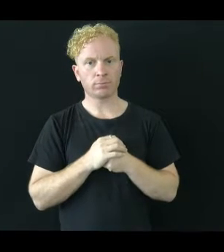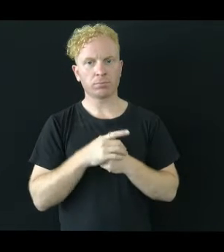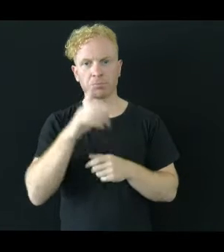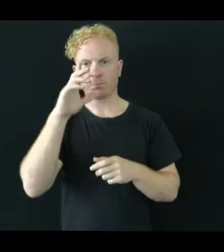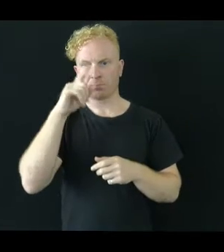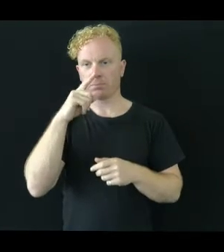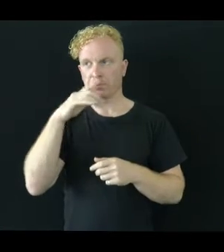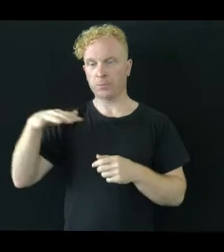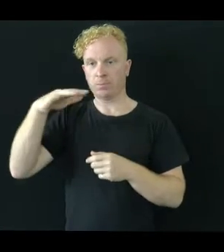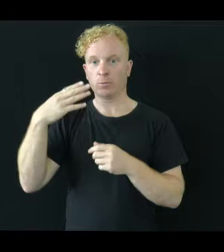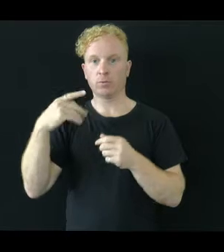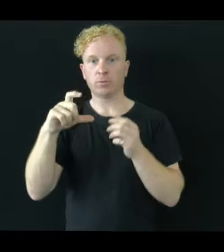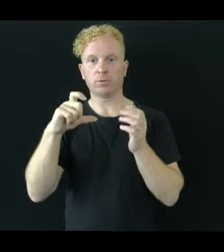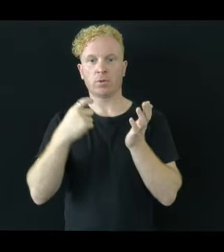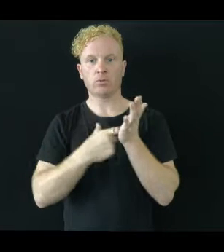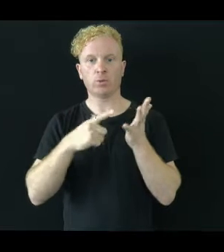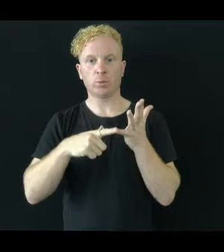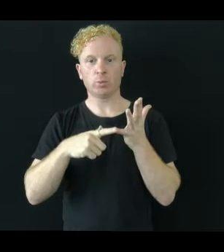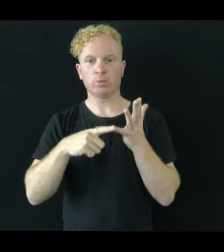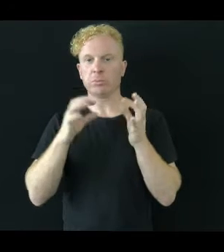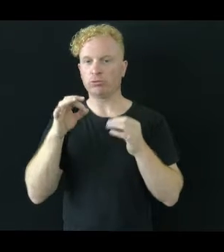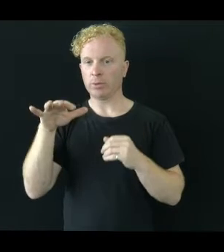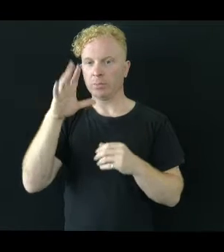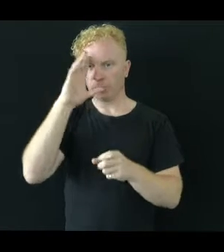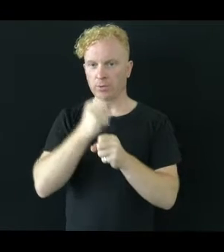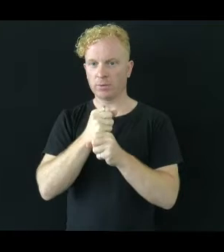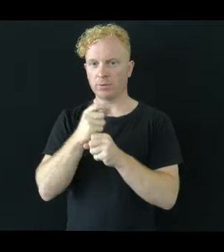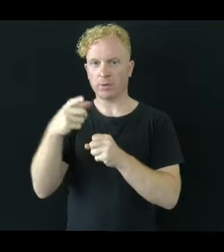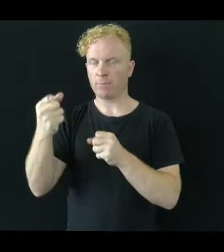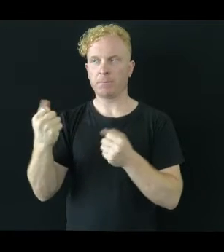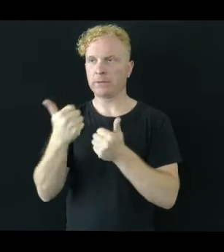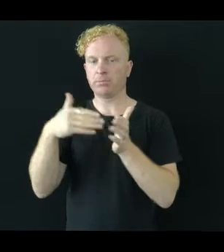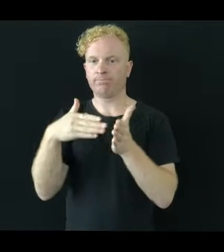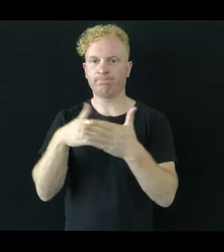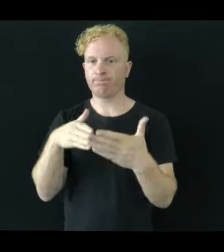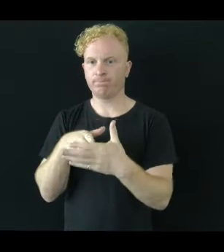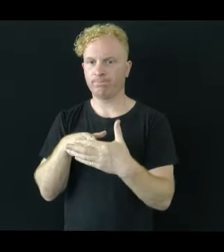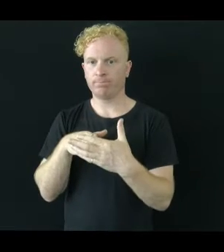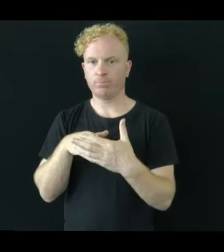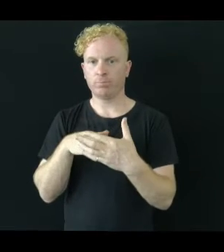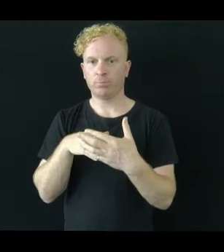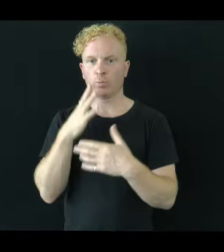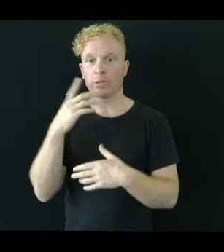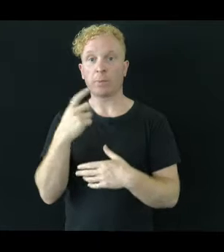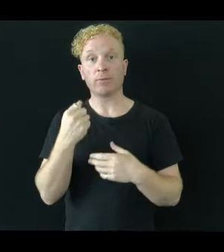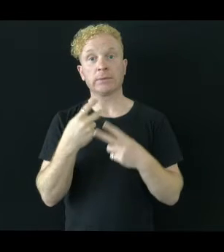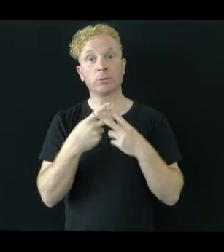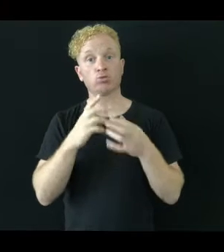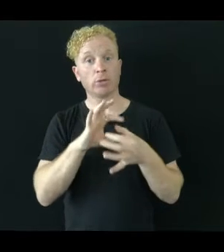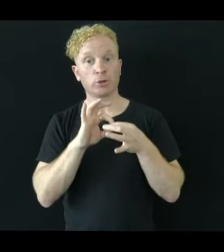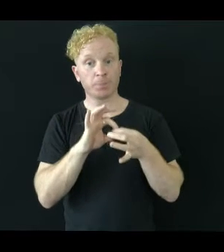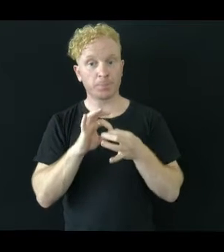But the reality is, people that live in CIUs in particular have a lot more barriers when it comes